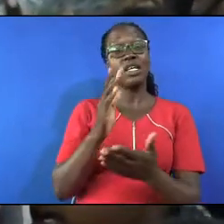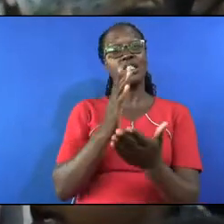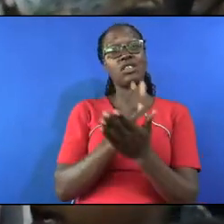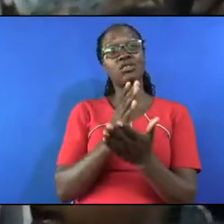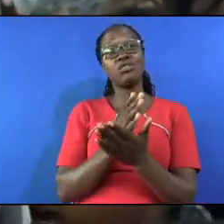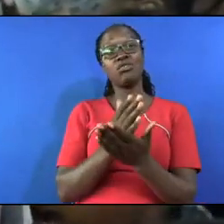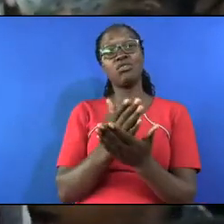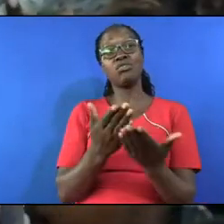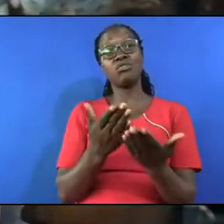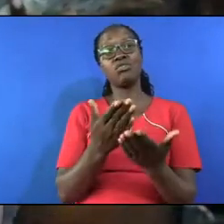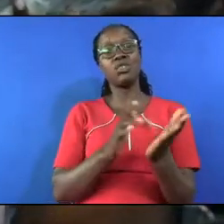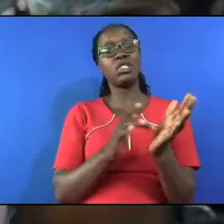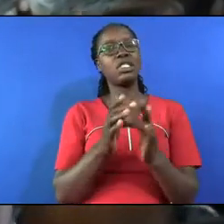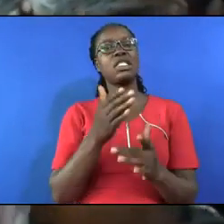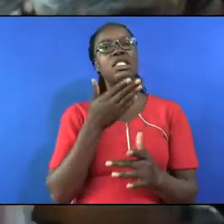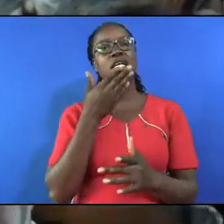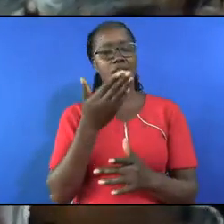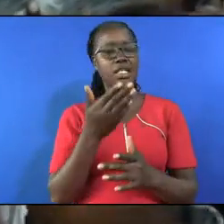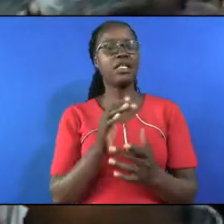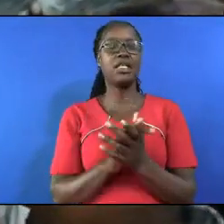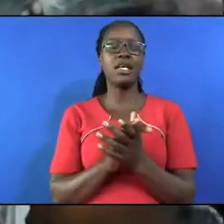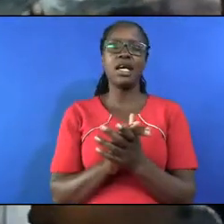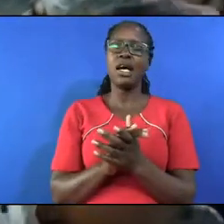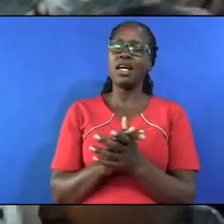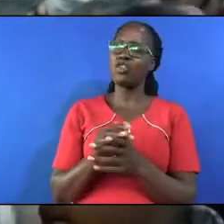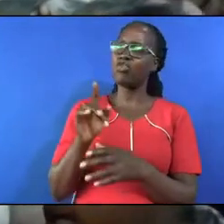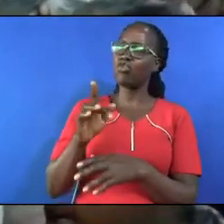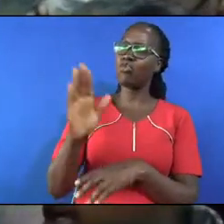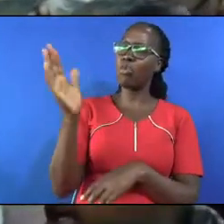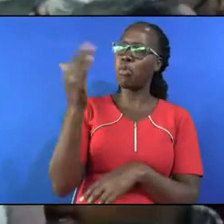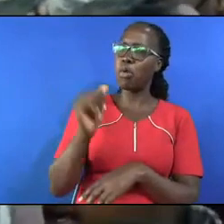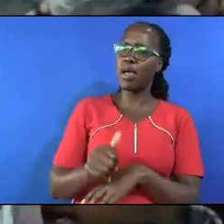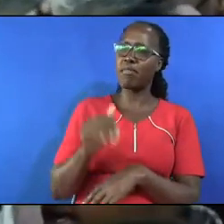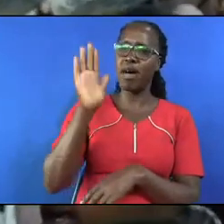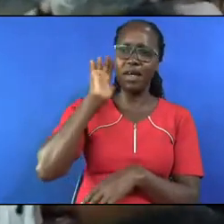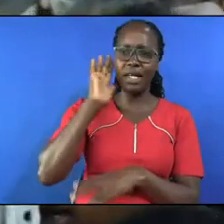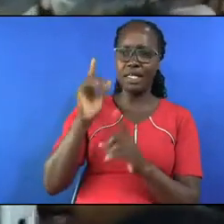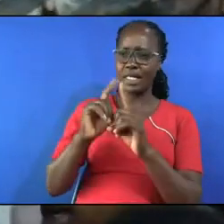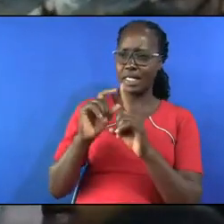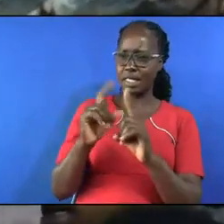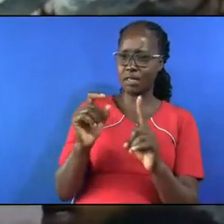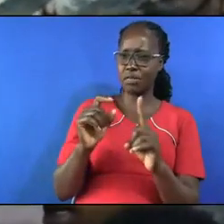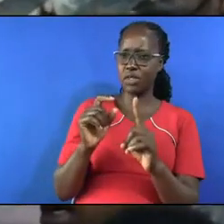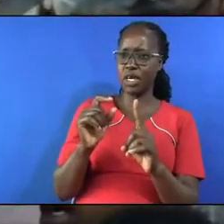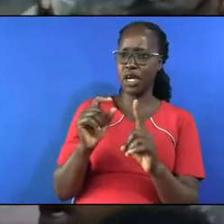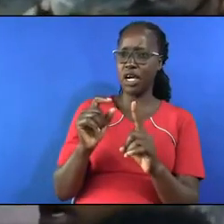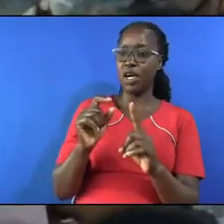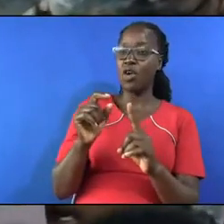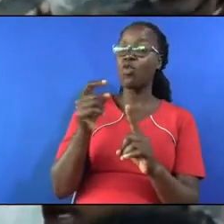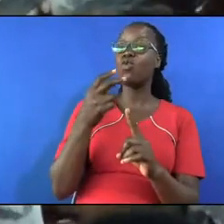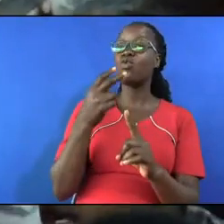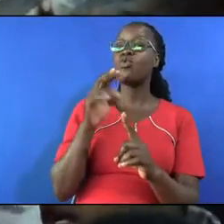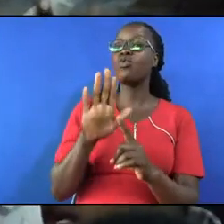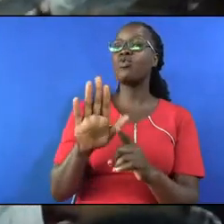do, answered Jesus. Mm-hmm. Haven't you ever read this scripture?